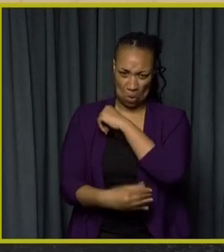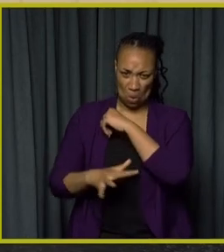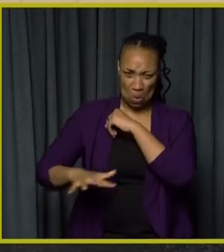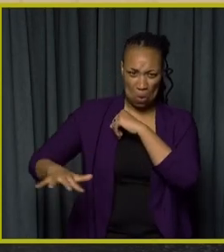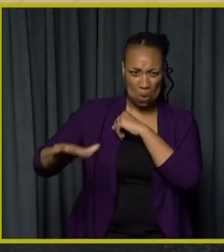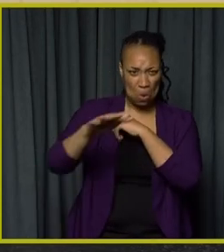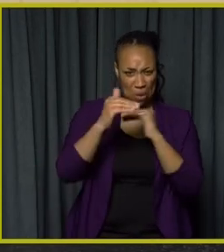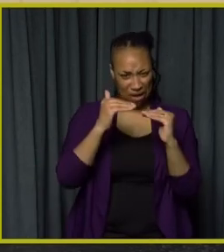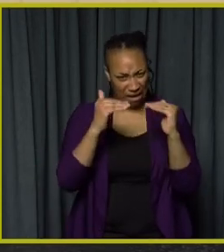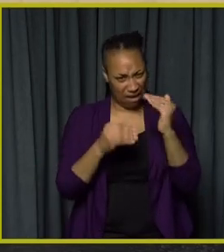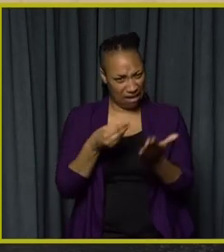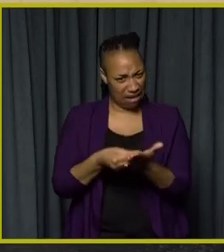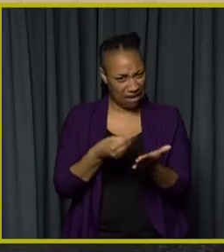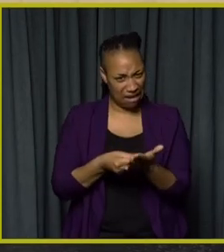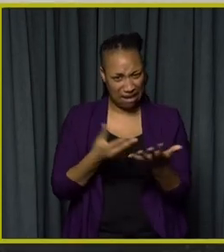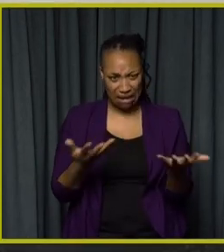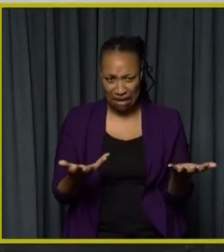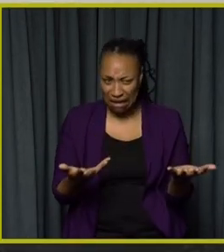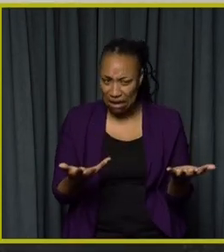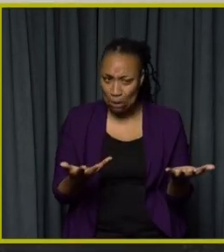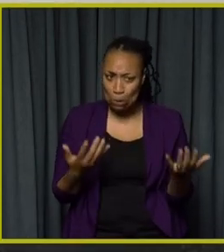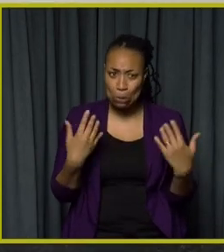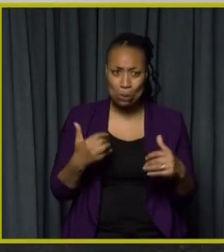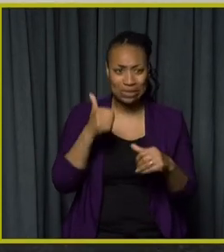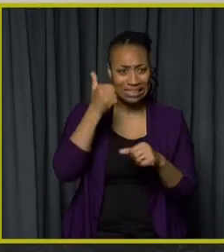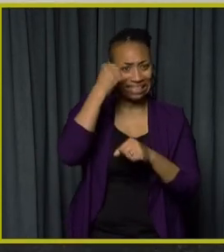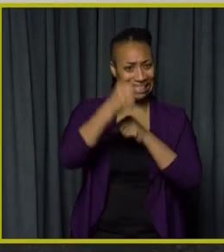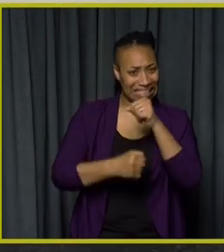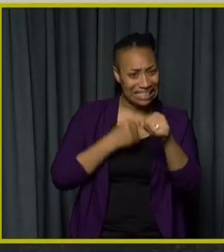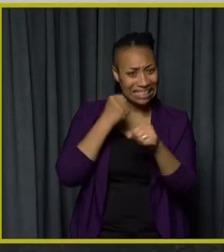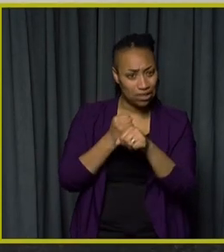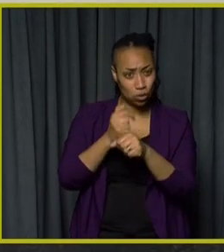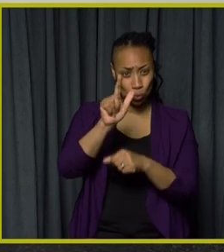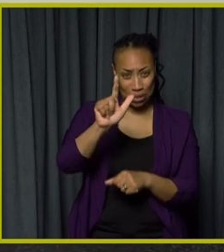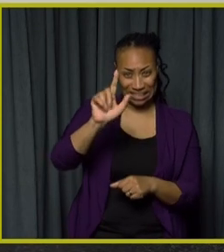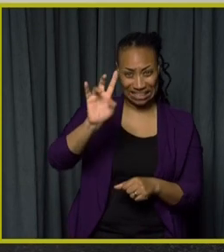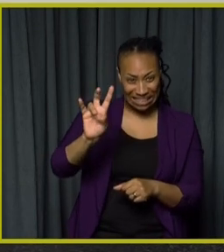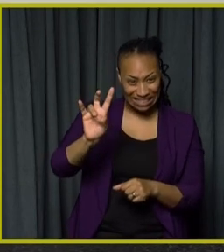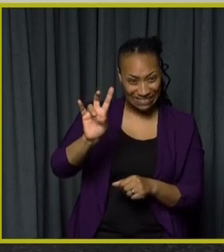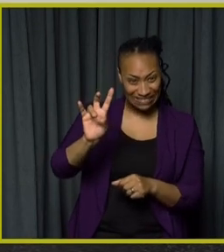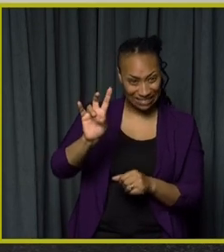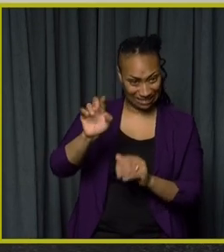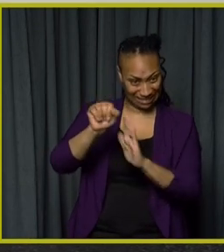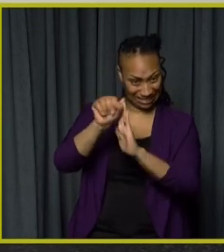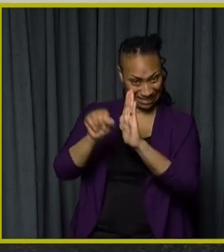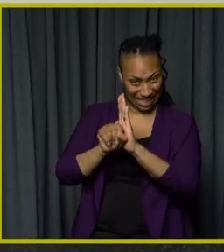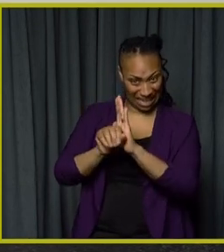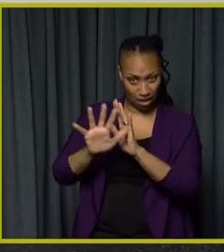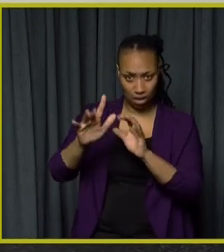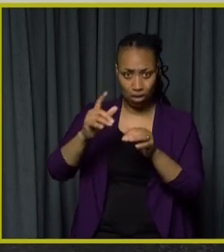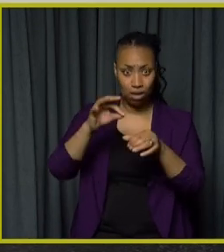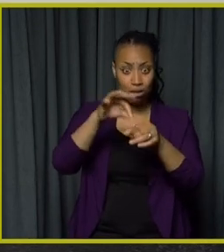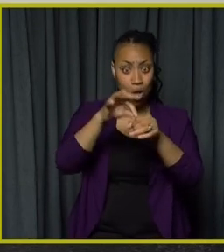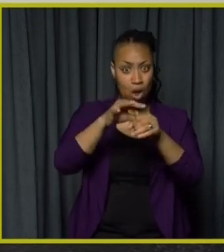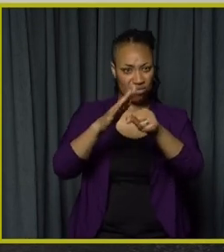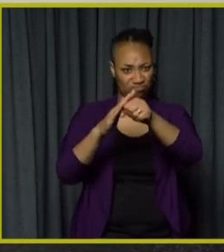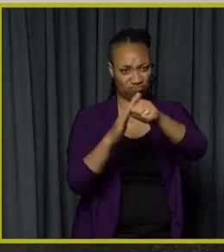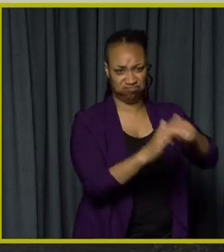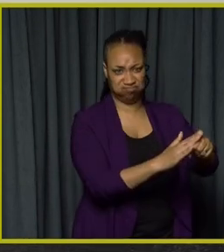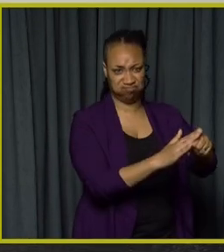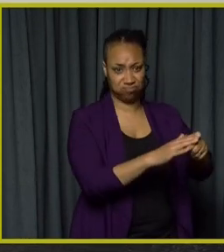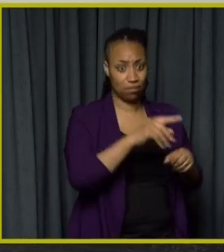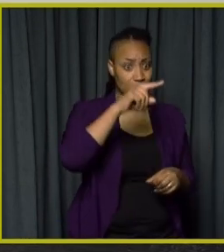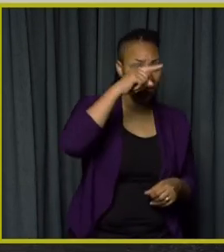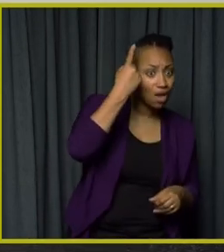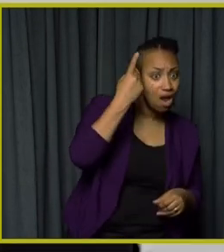states pass voter suppression measures. These voter suppression laws target Black, Brown, and Native communities. But the laws that are passed